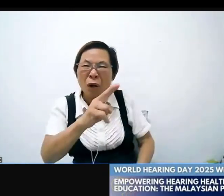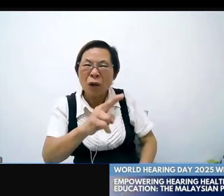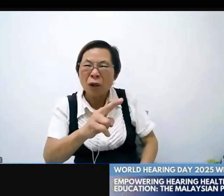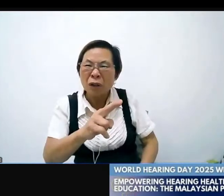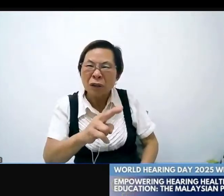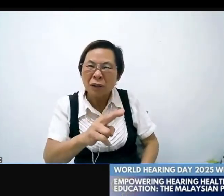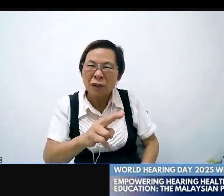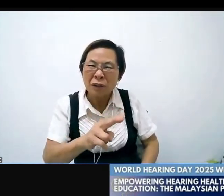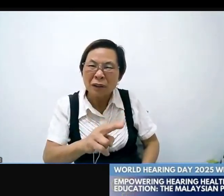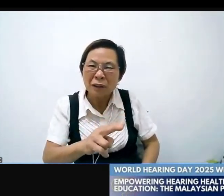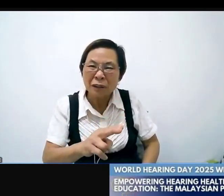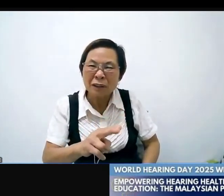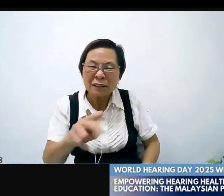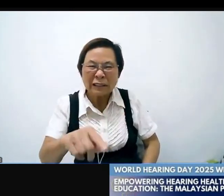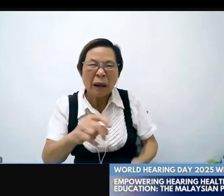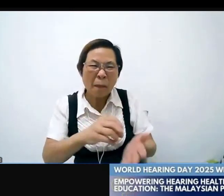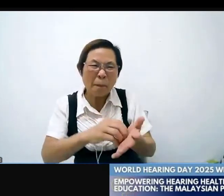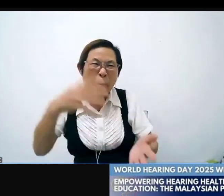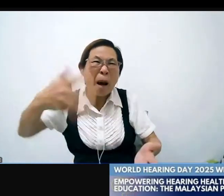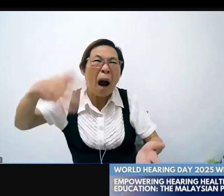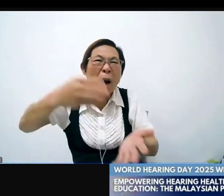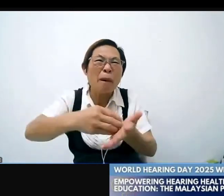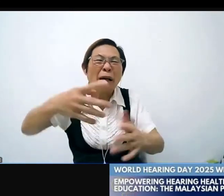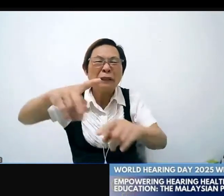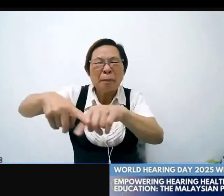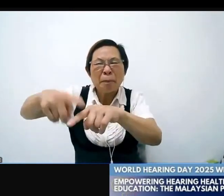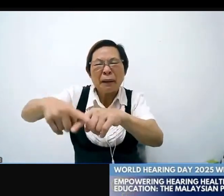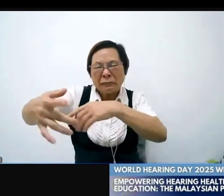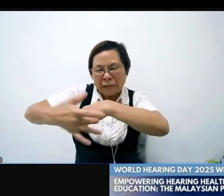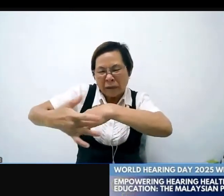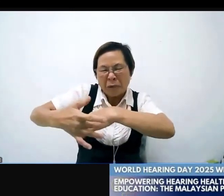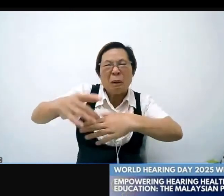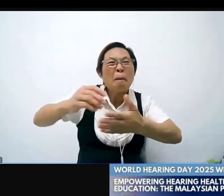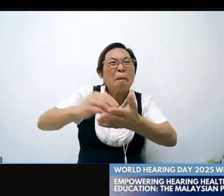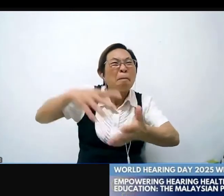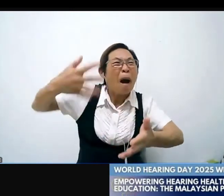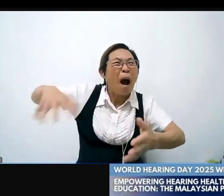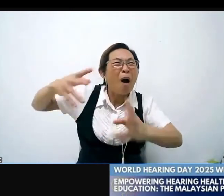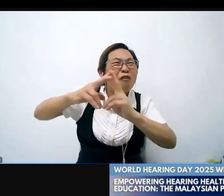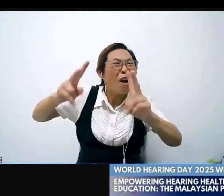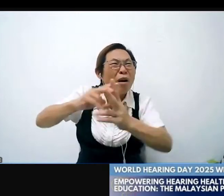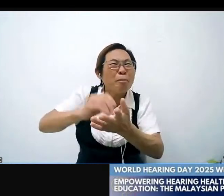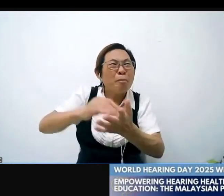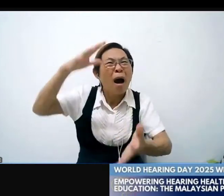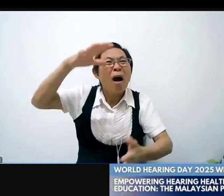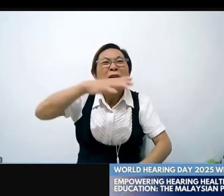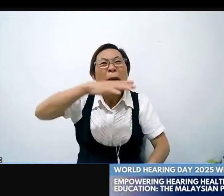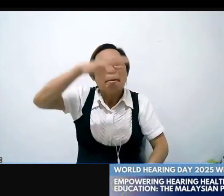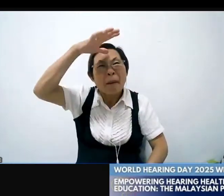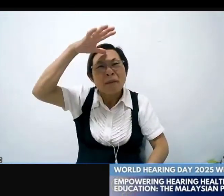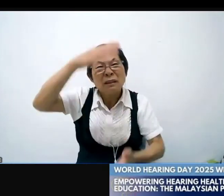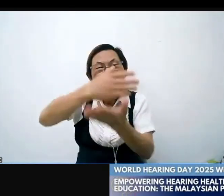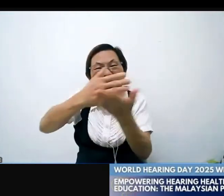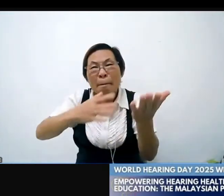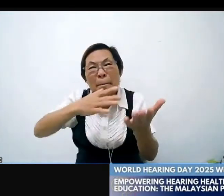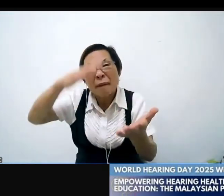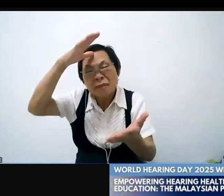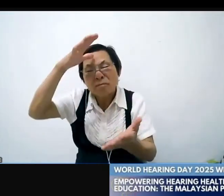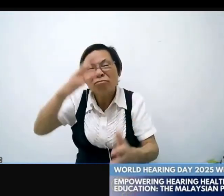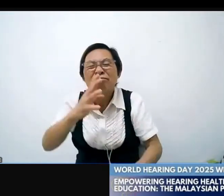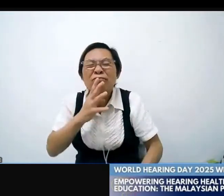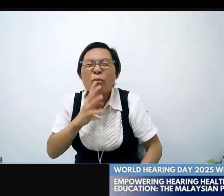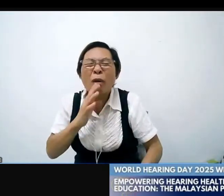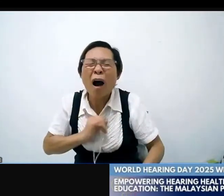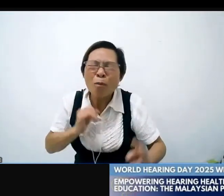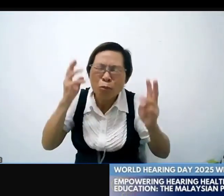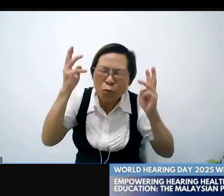not too expensive. It depends on the model. It depends on the technology. Yeah. Some parents will mention about I'm